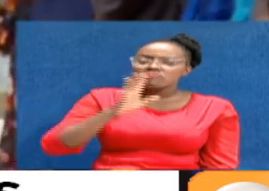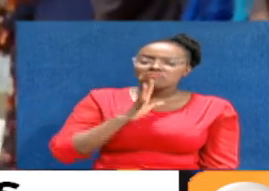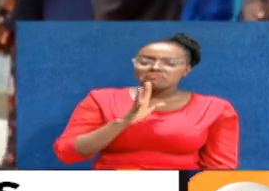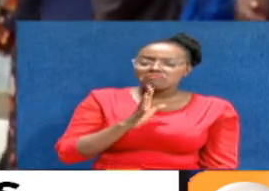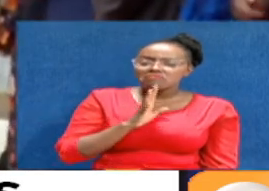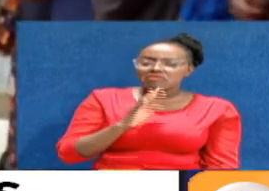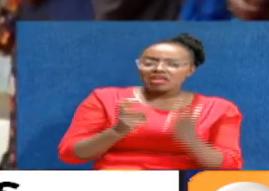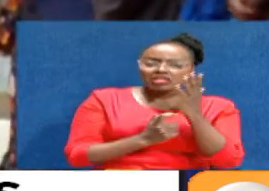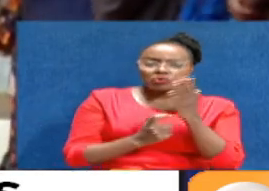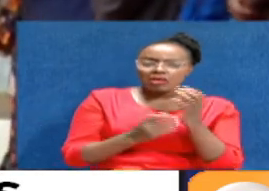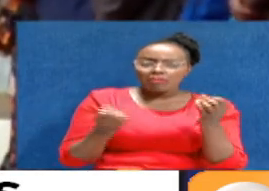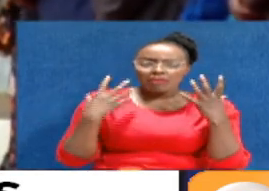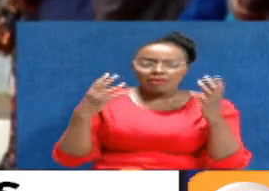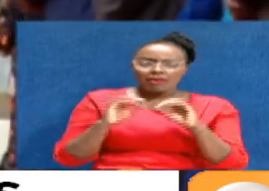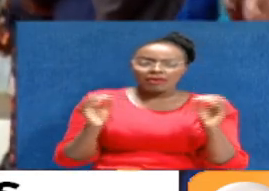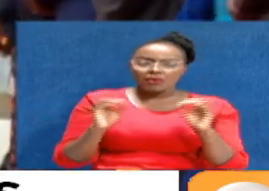Kiswahili.